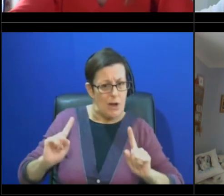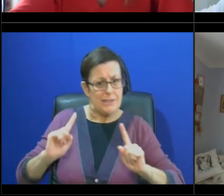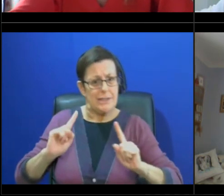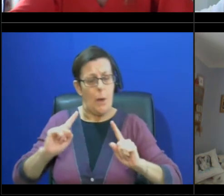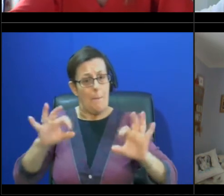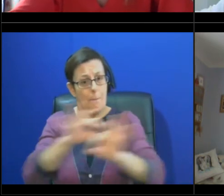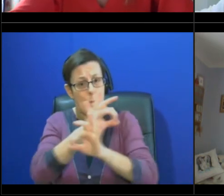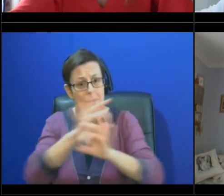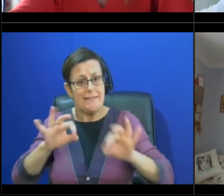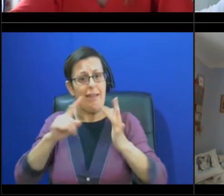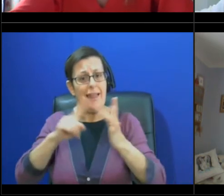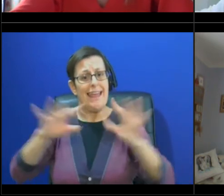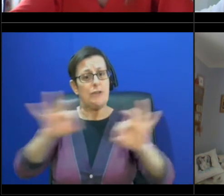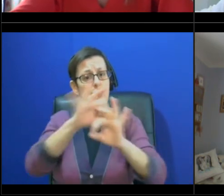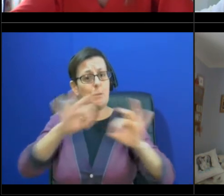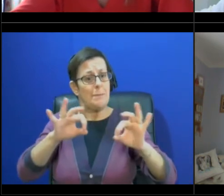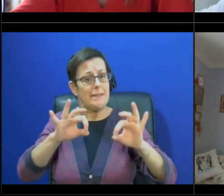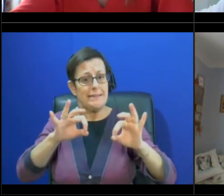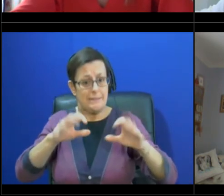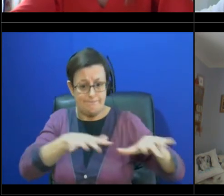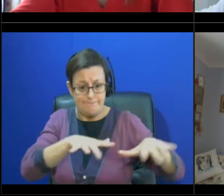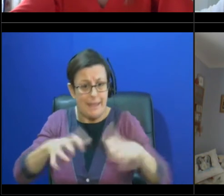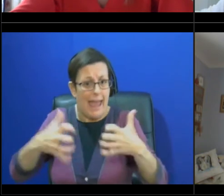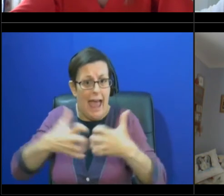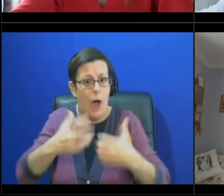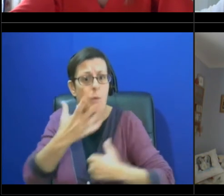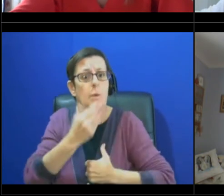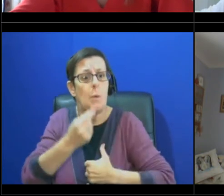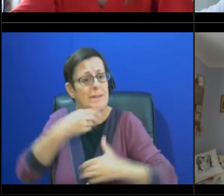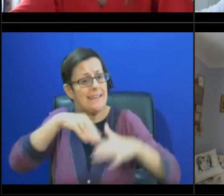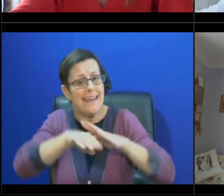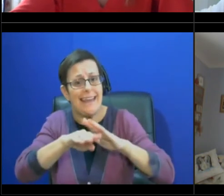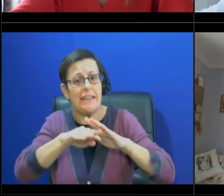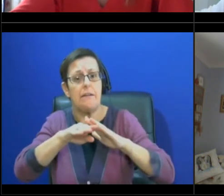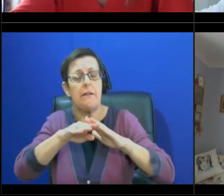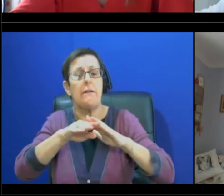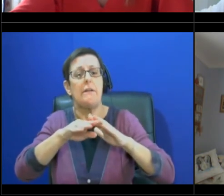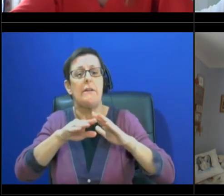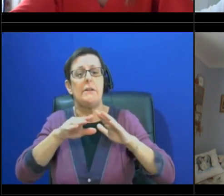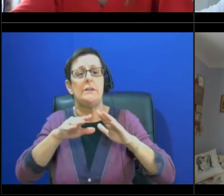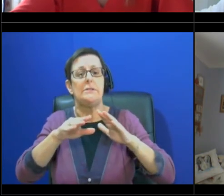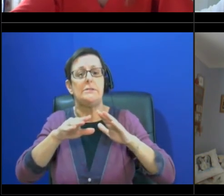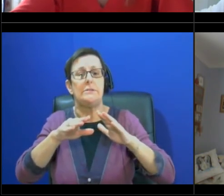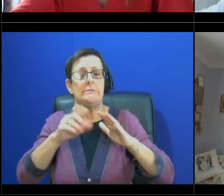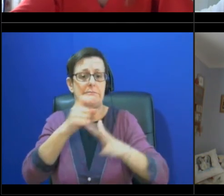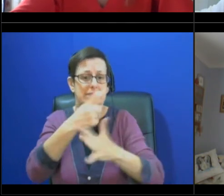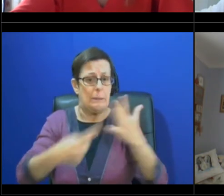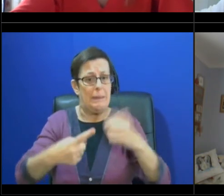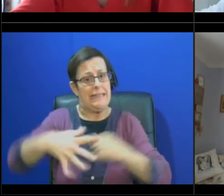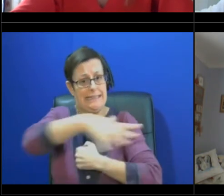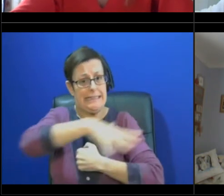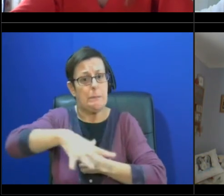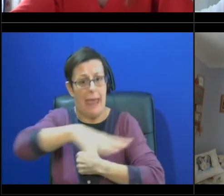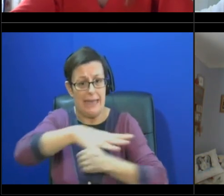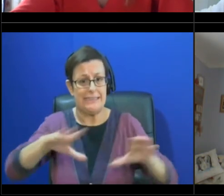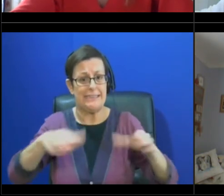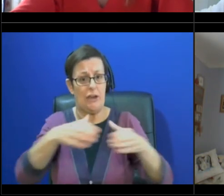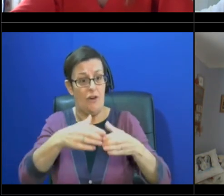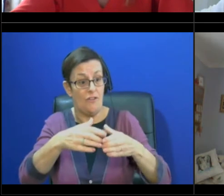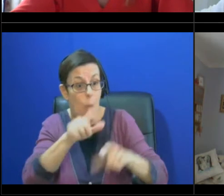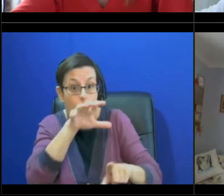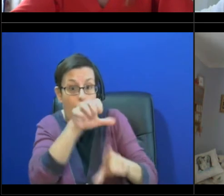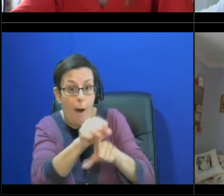instruments and how they can be used within a impaired space for the budding